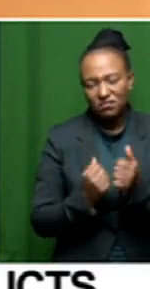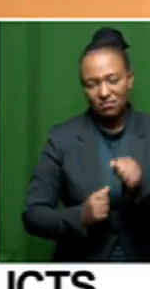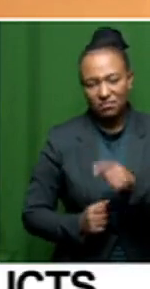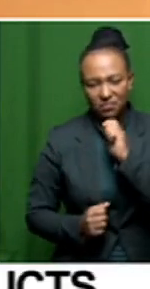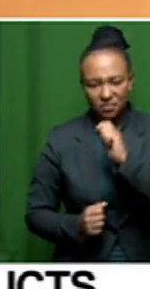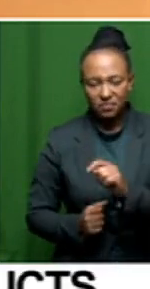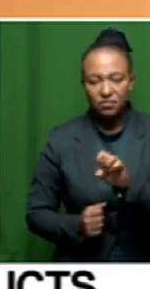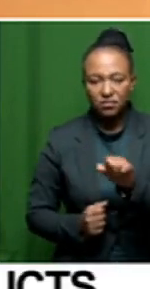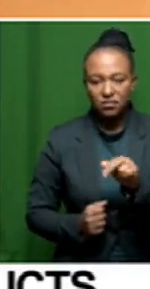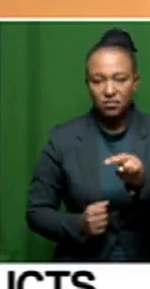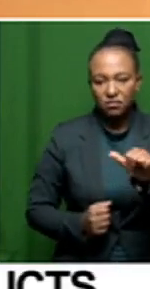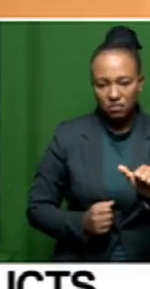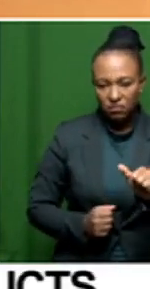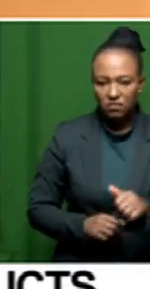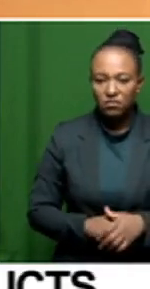Sakina.